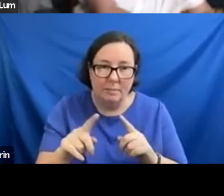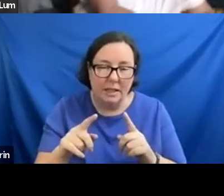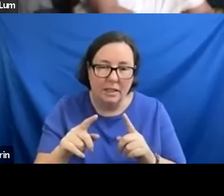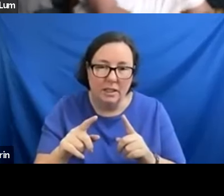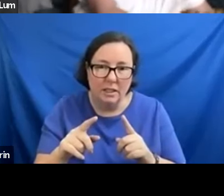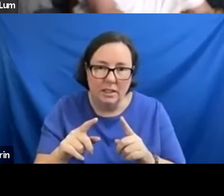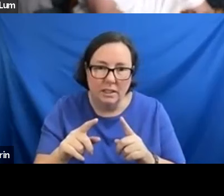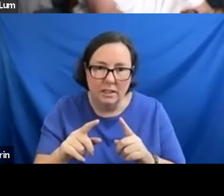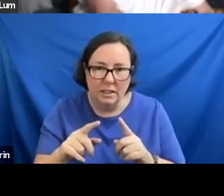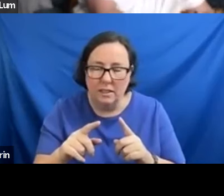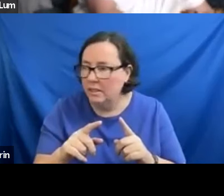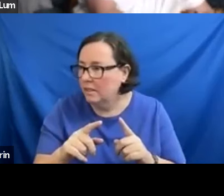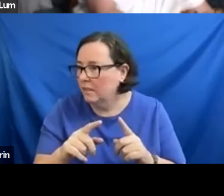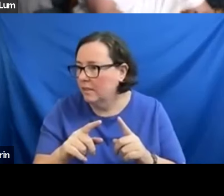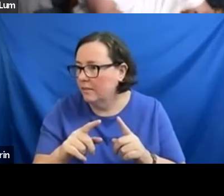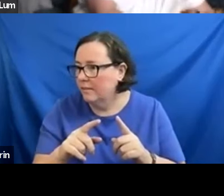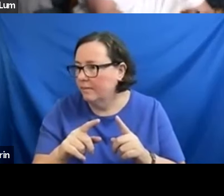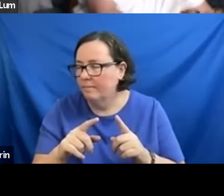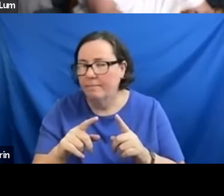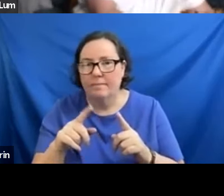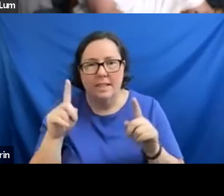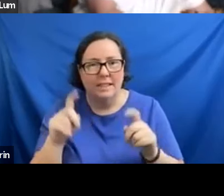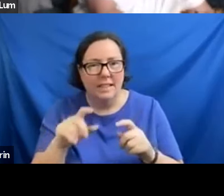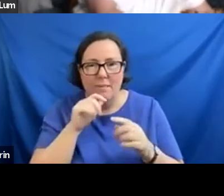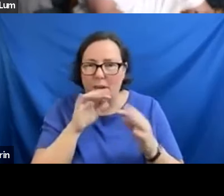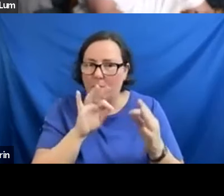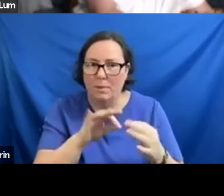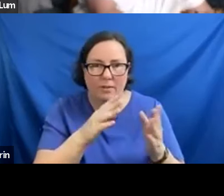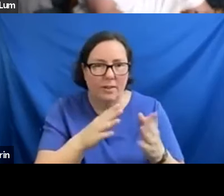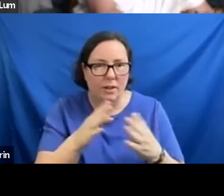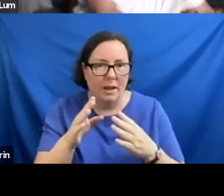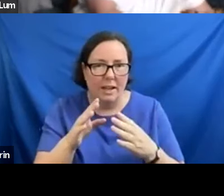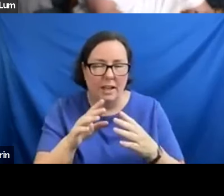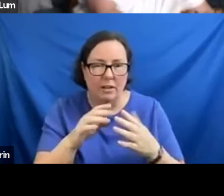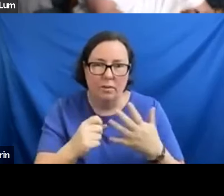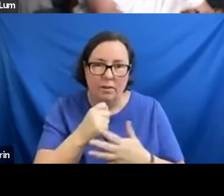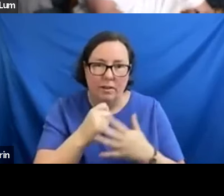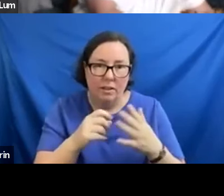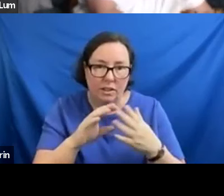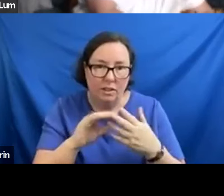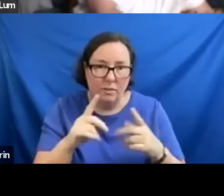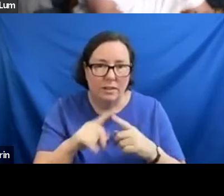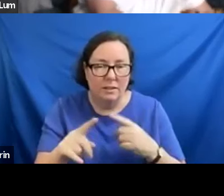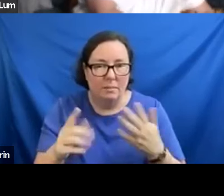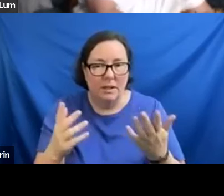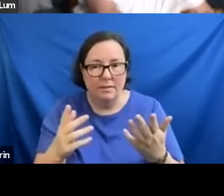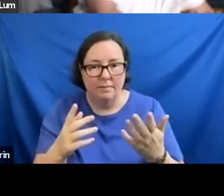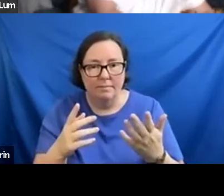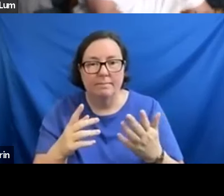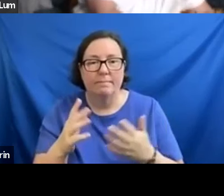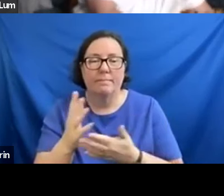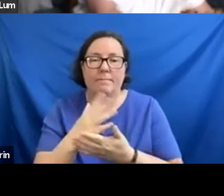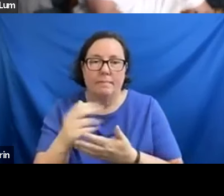could be memorable and enjoyable. The exam is not a perfect way to evaluate a student, but please find the equivalent. Your 2 minutes